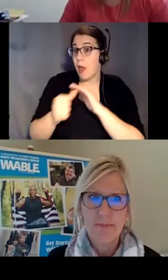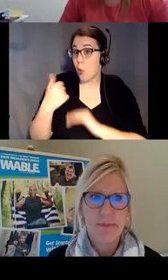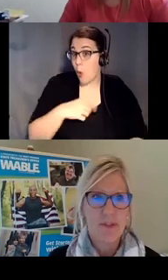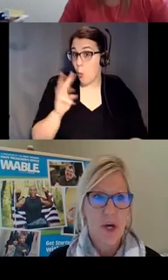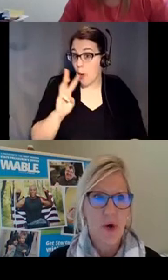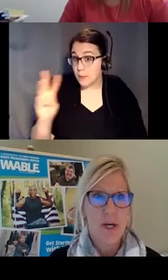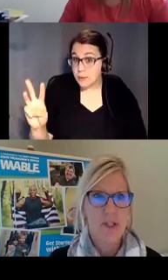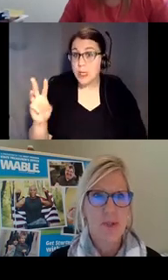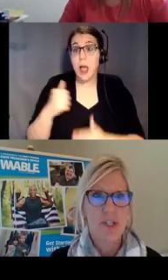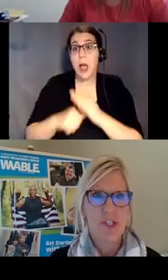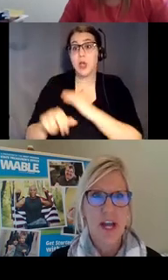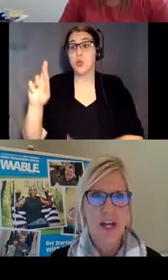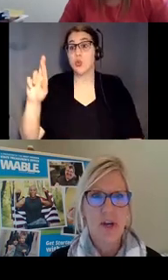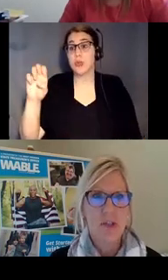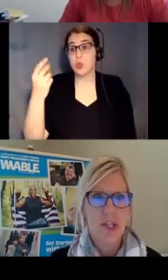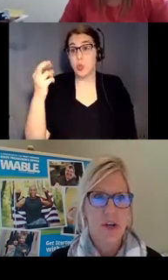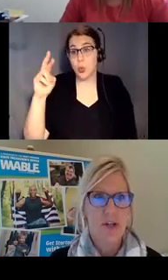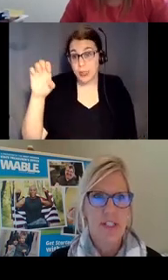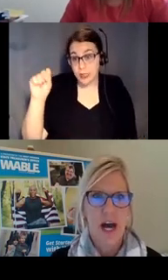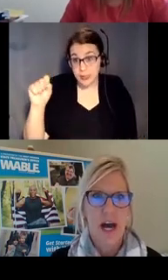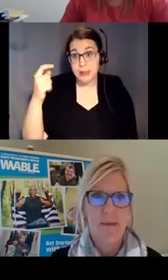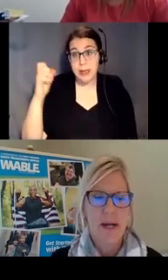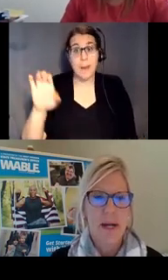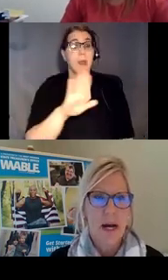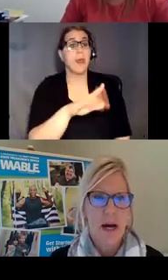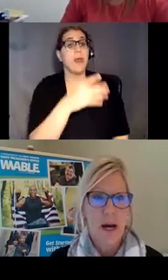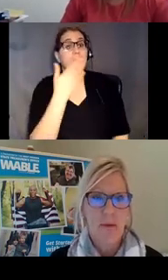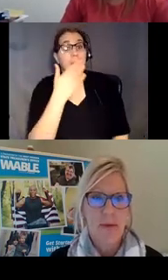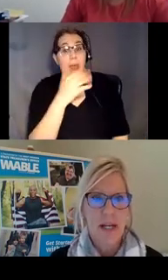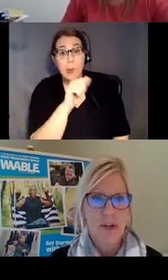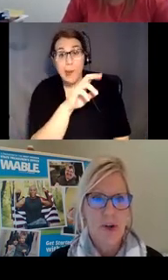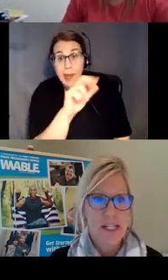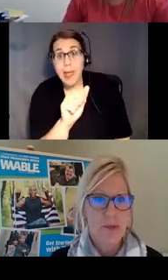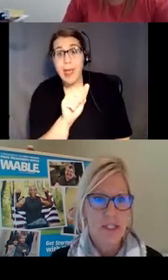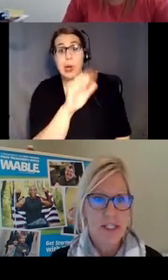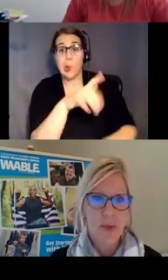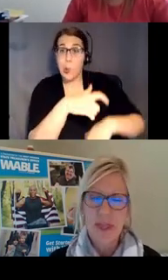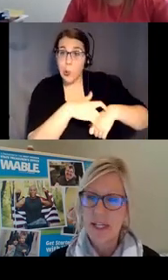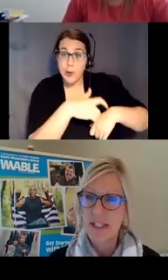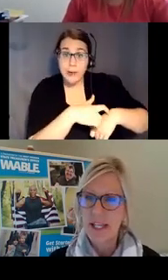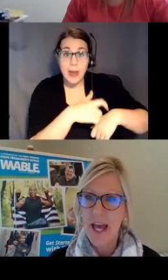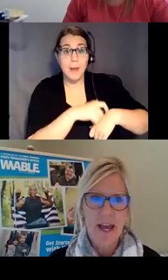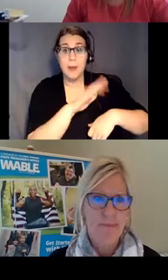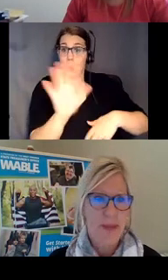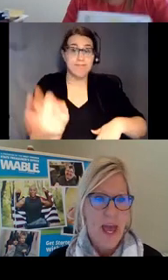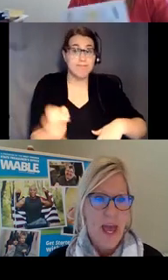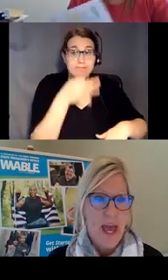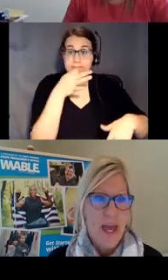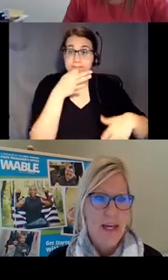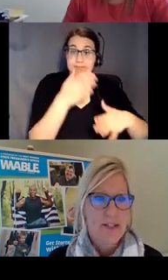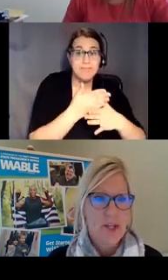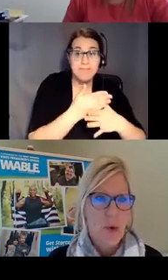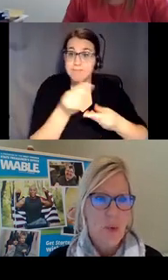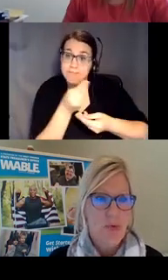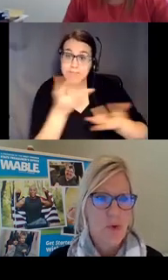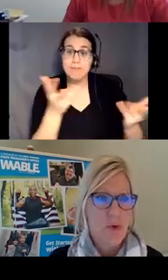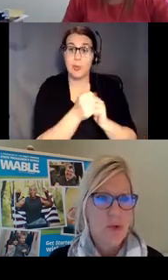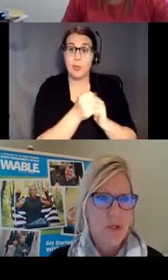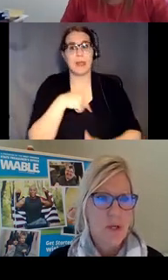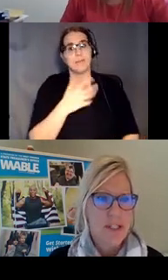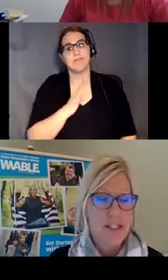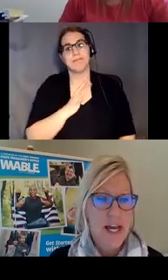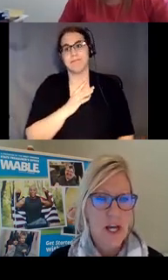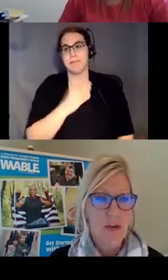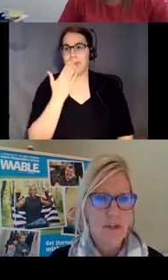Anna. So much appreciate you sharing your time and your expertise with us today. And so